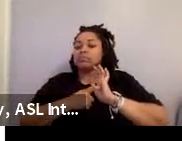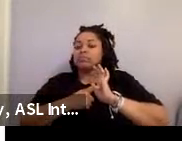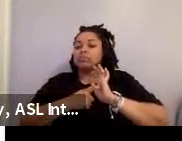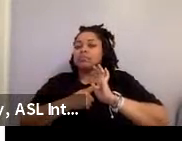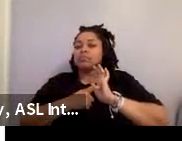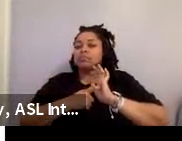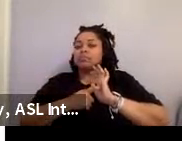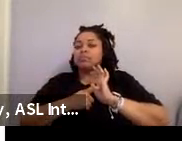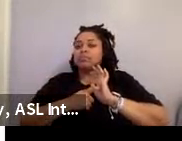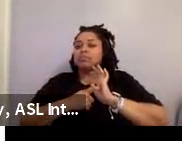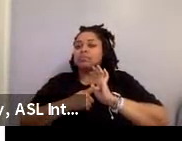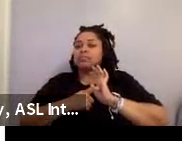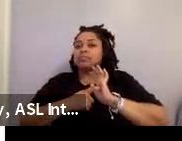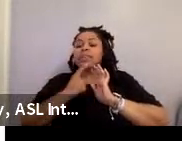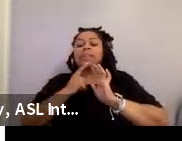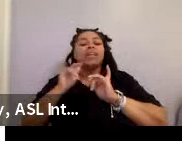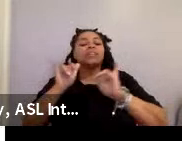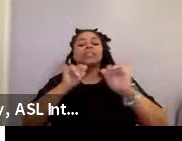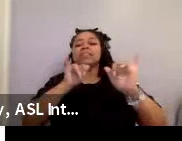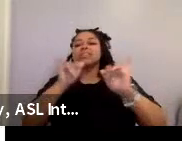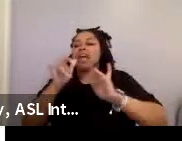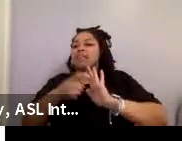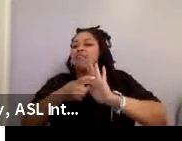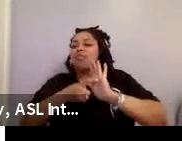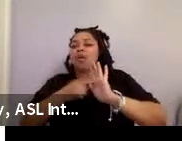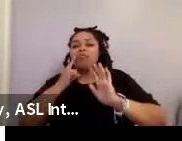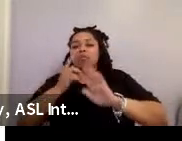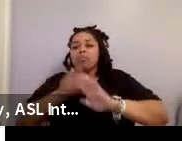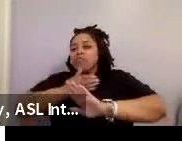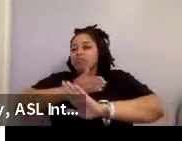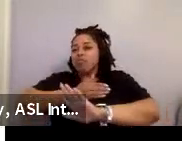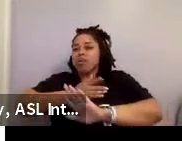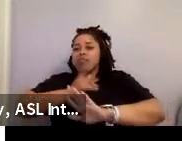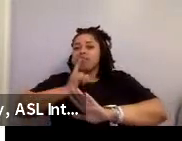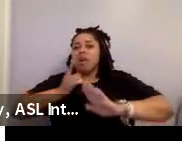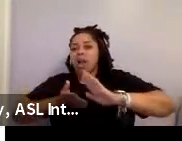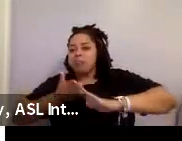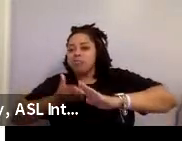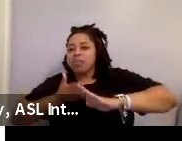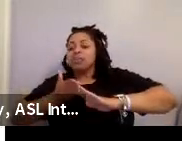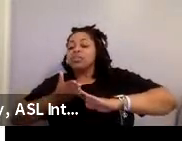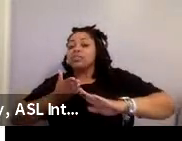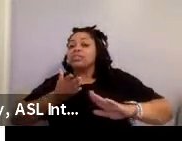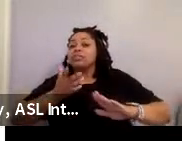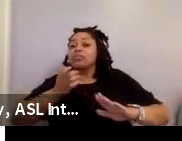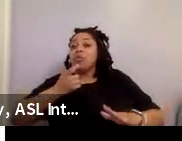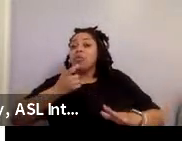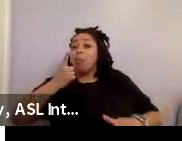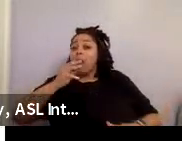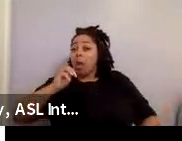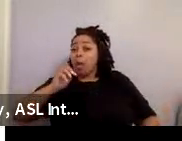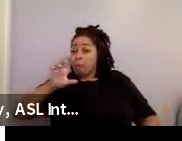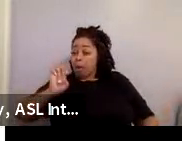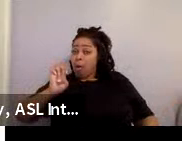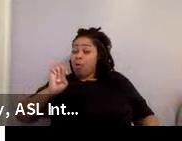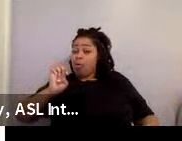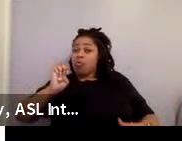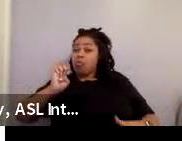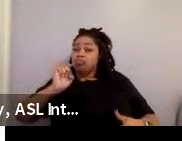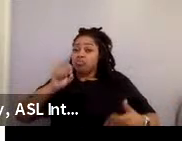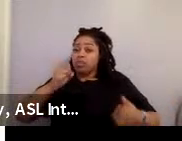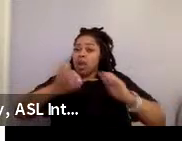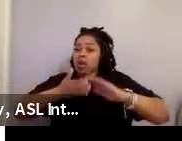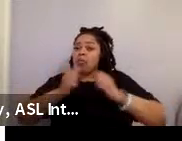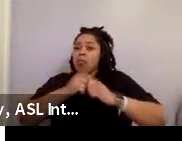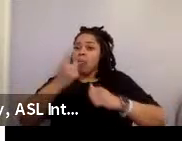And then the same requirement as before for operation, where at least one mode of operation shall be operable with one